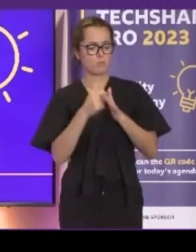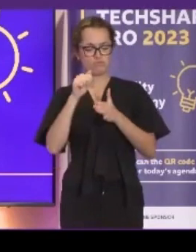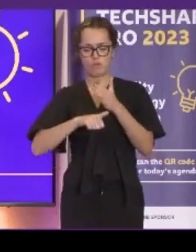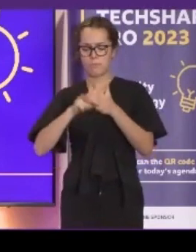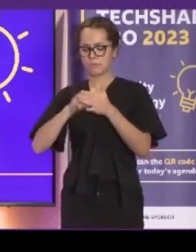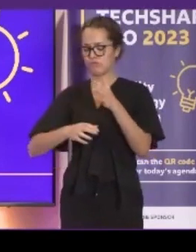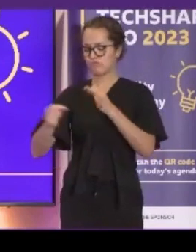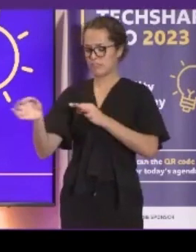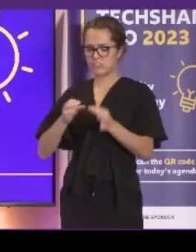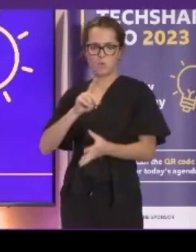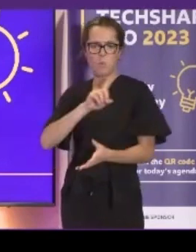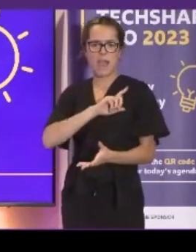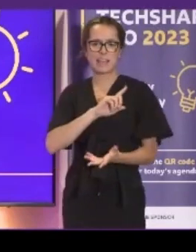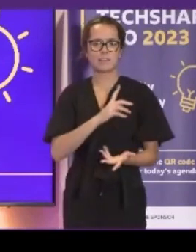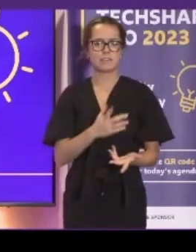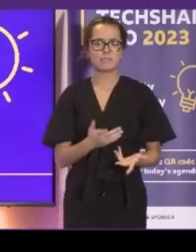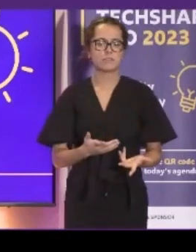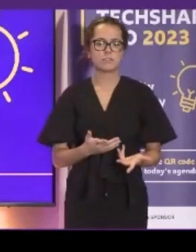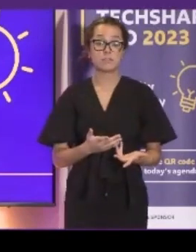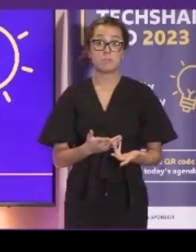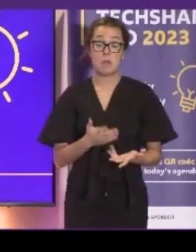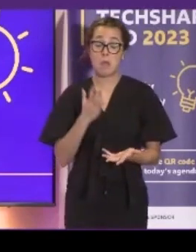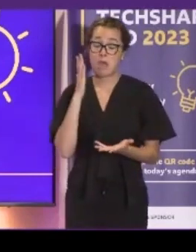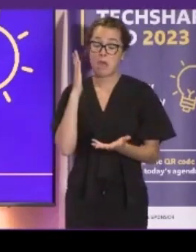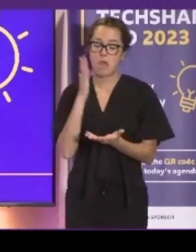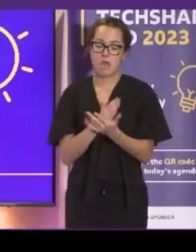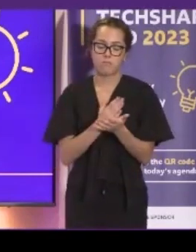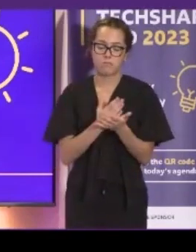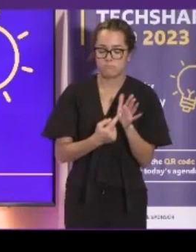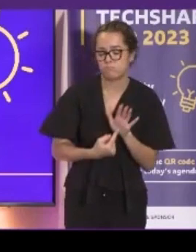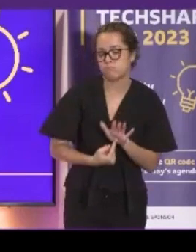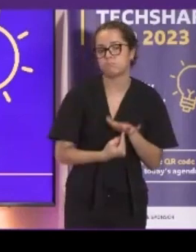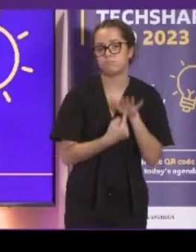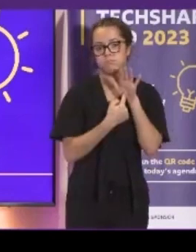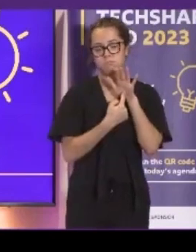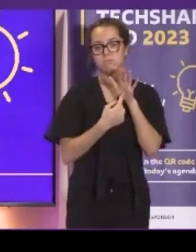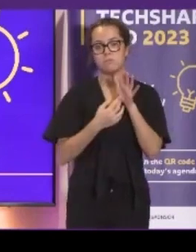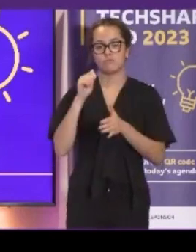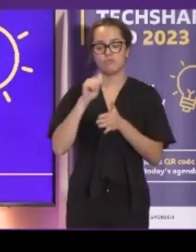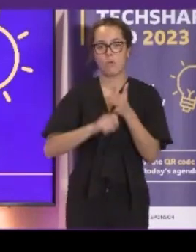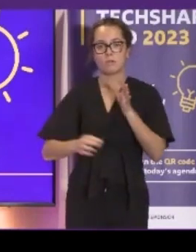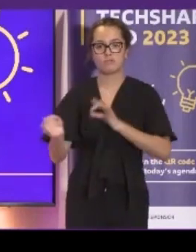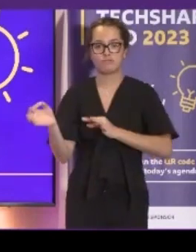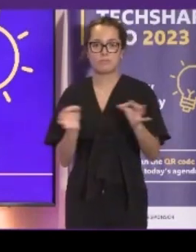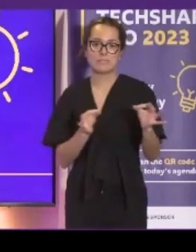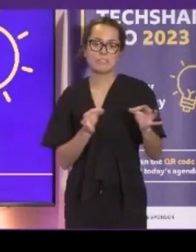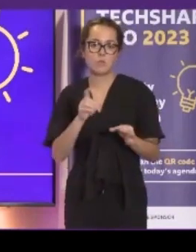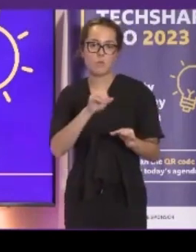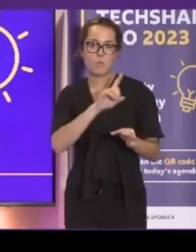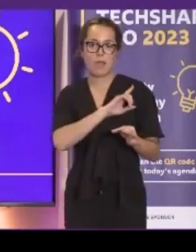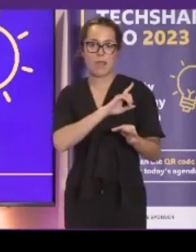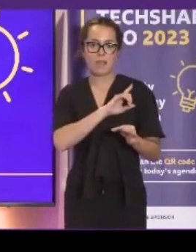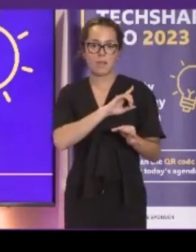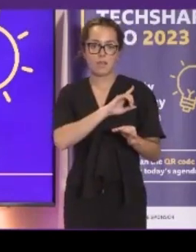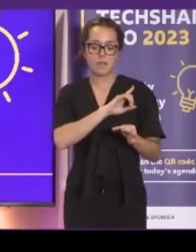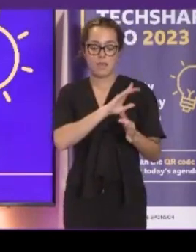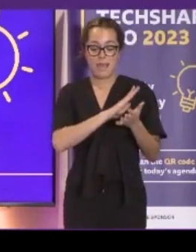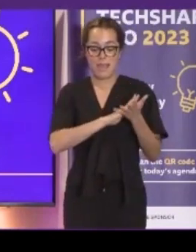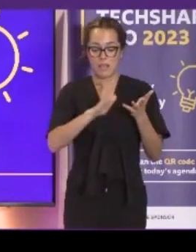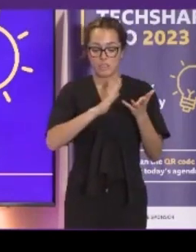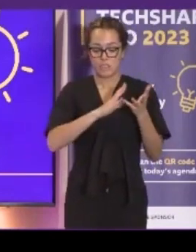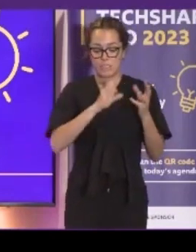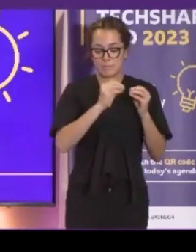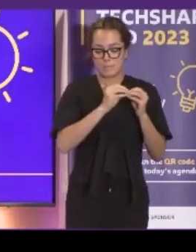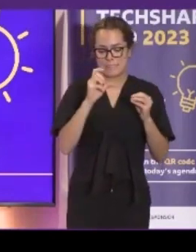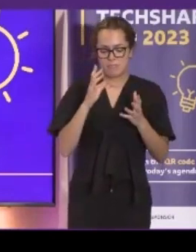strategy? So I think it's extra important for the procurement strategy, specifically for the reason that one of HSBC's